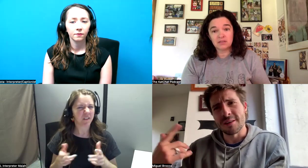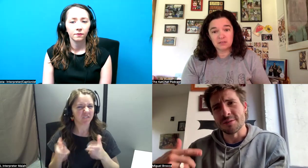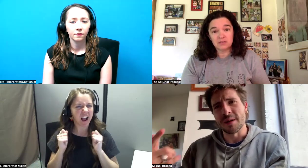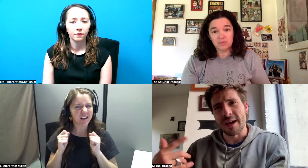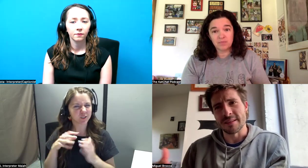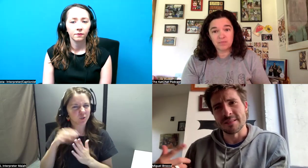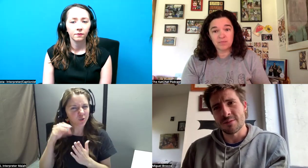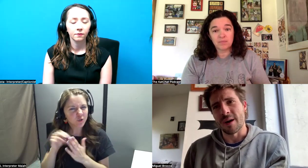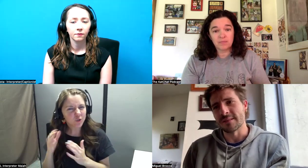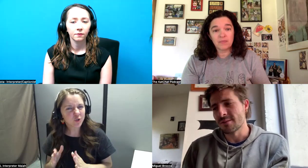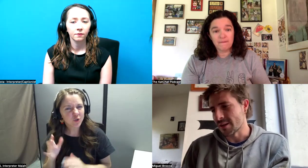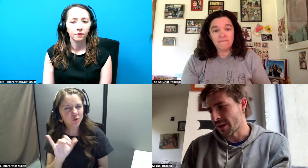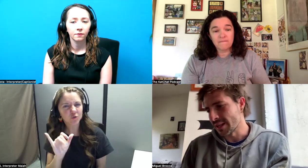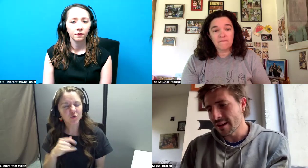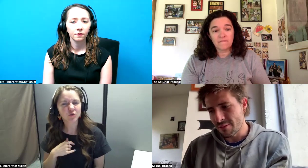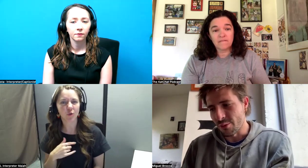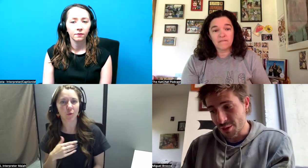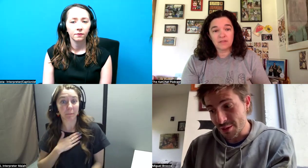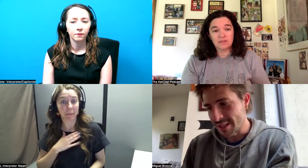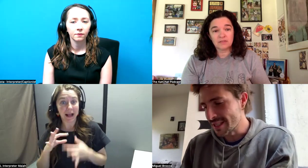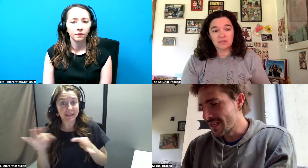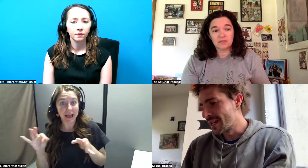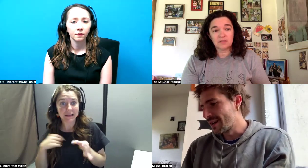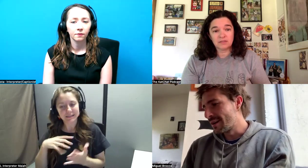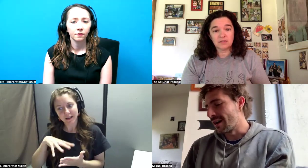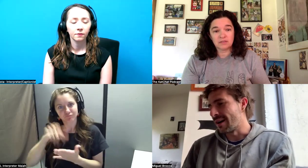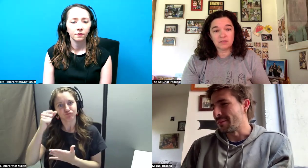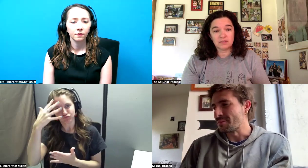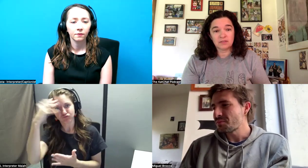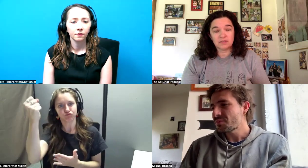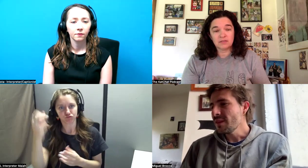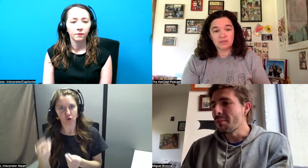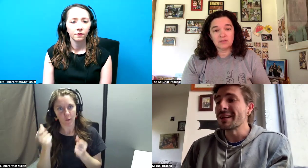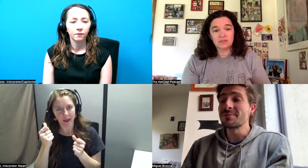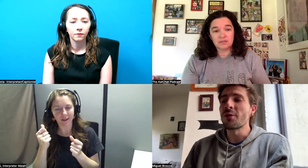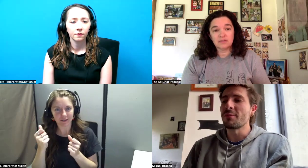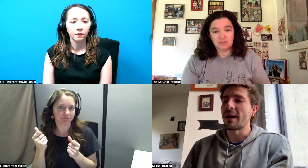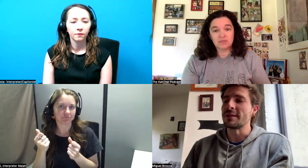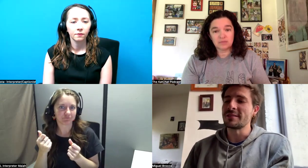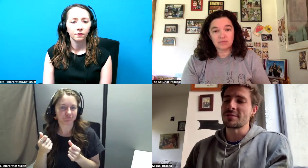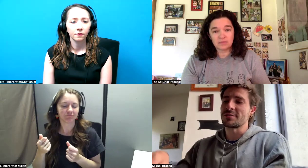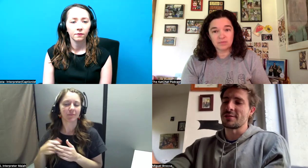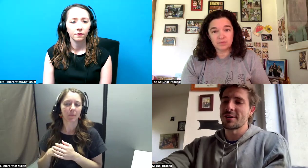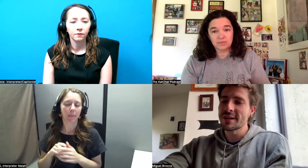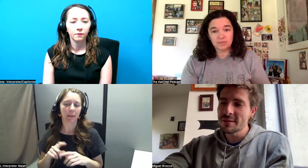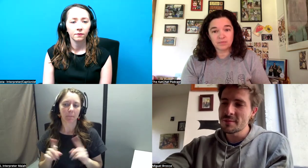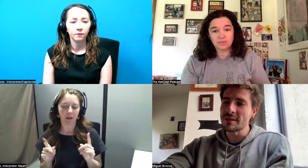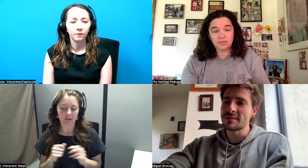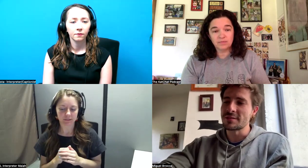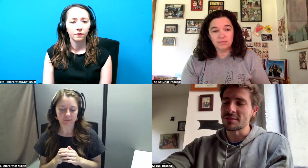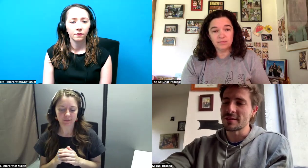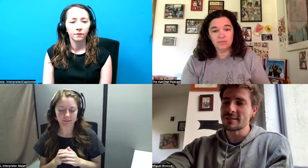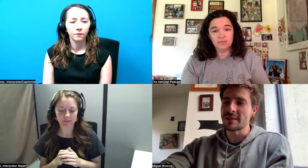I learn my lines quite quickly, fortunately. Um, but it's more about, it's not just learning